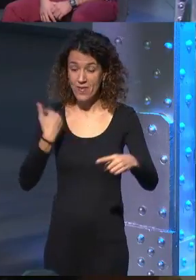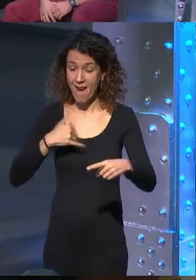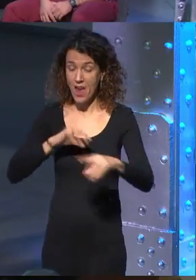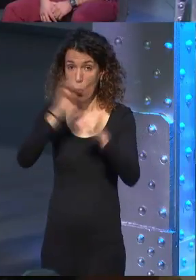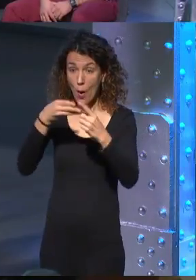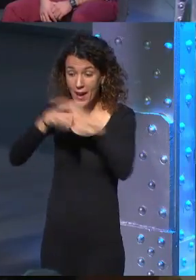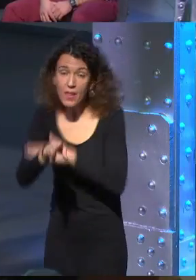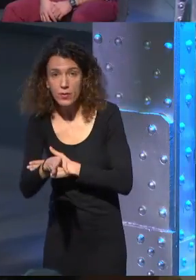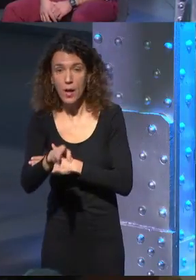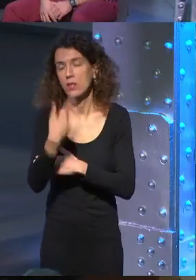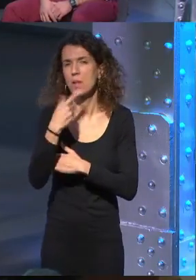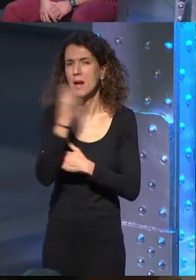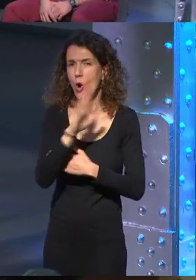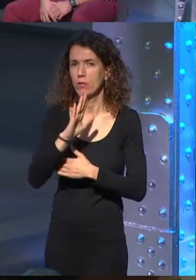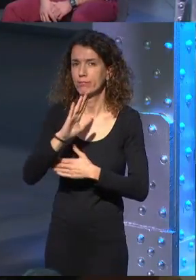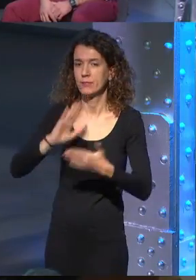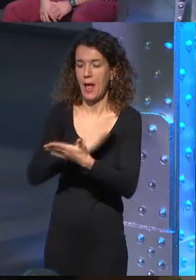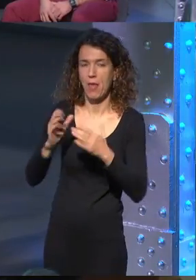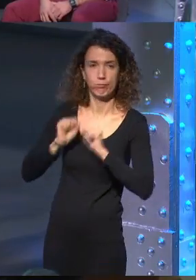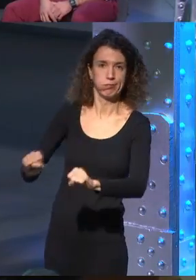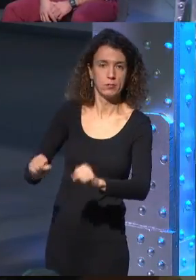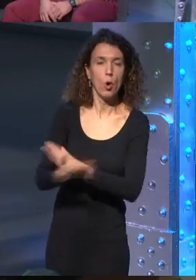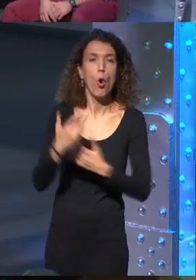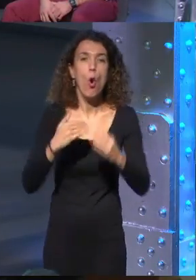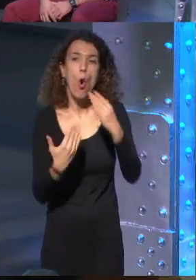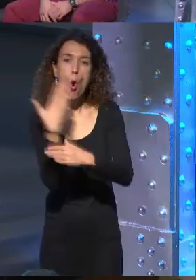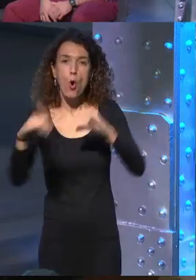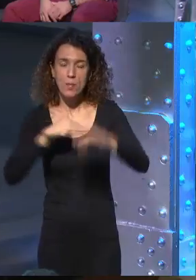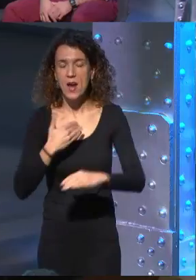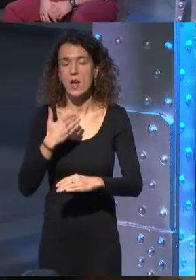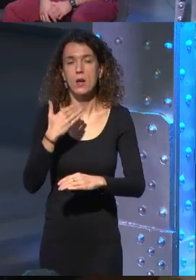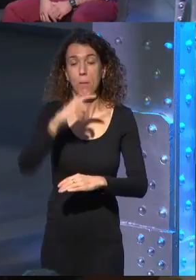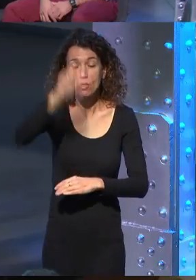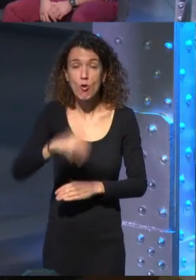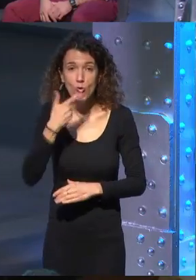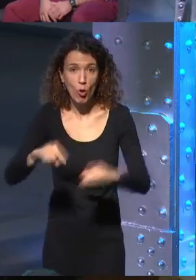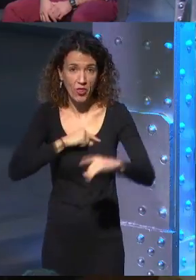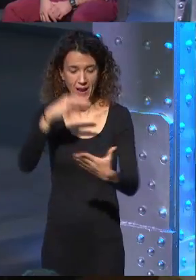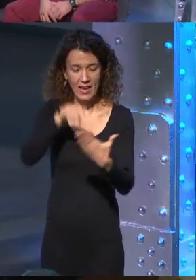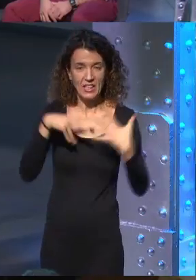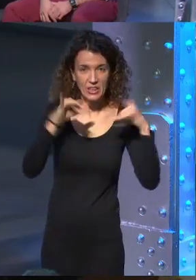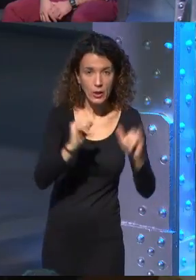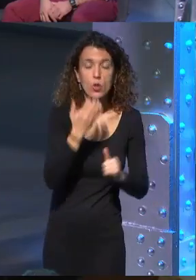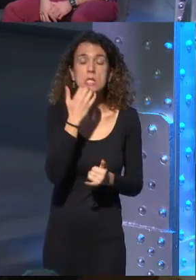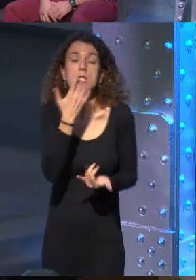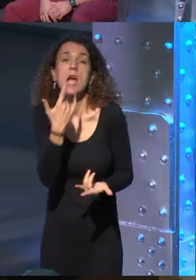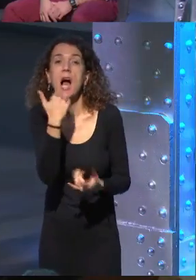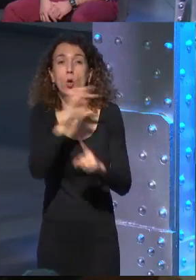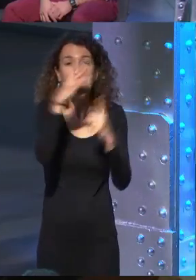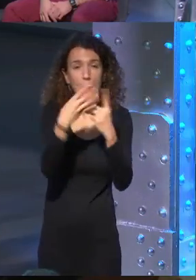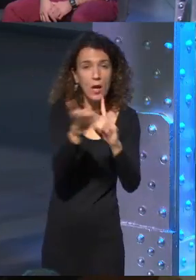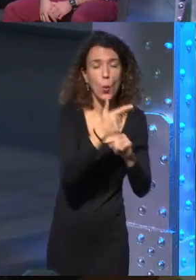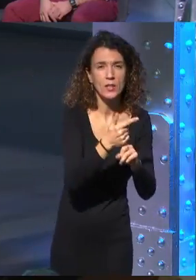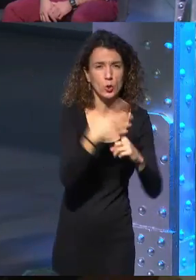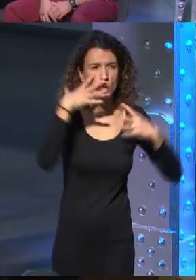a pop-up window that says, well, you've won an iPhone 7, go to this website. I shouldn't do it. If I receive an email